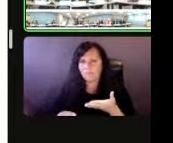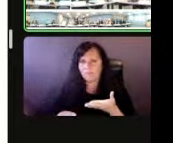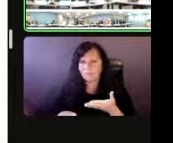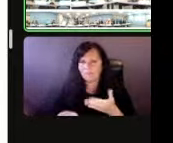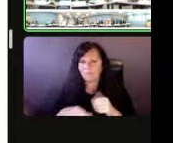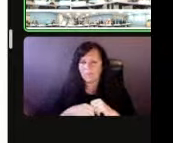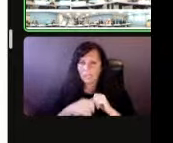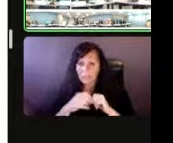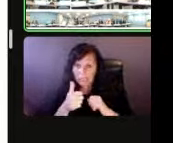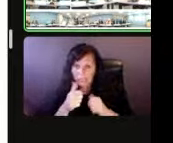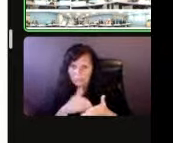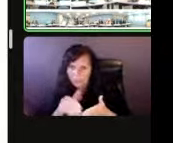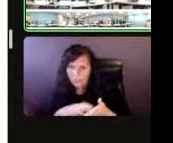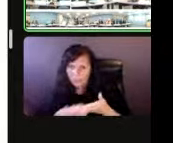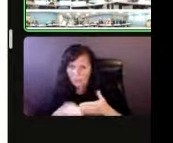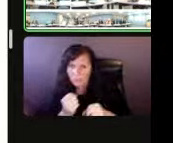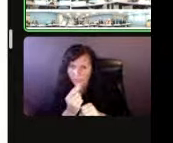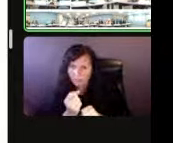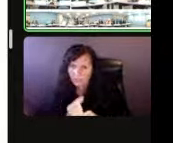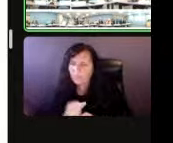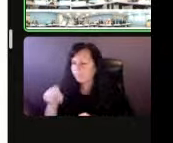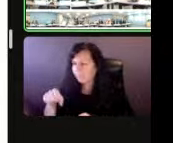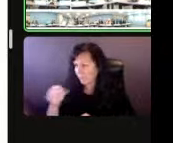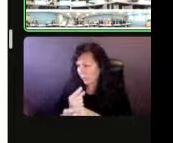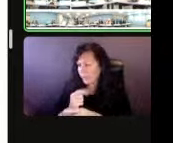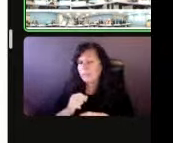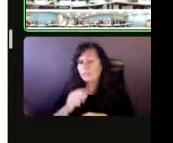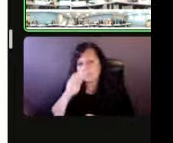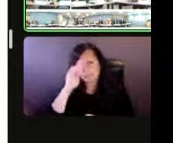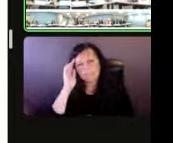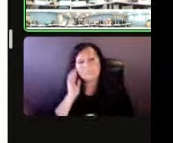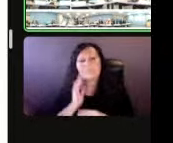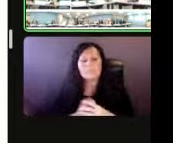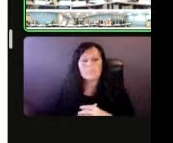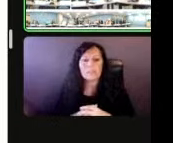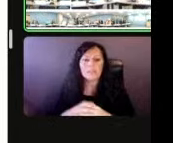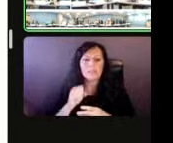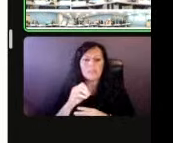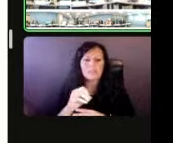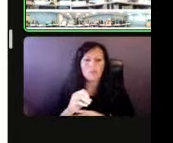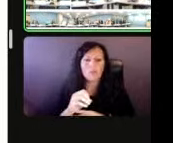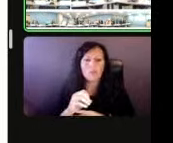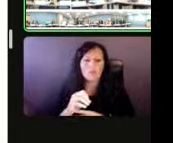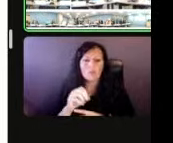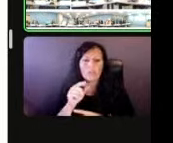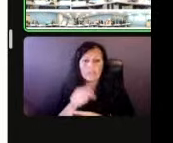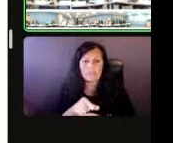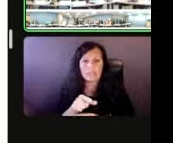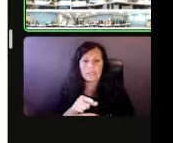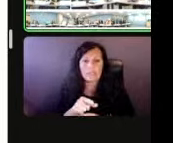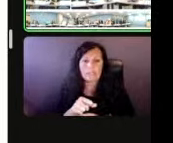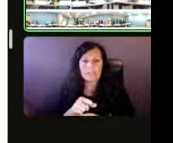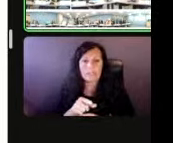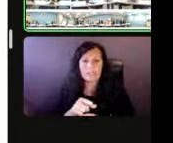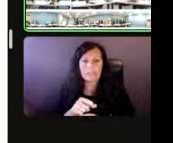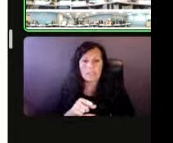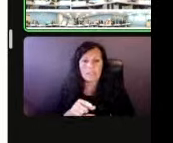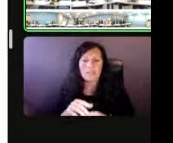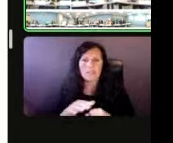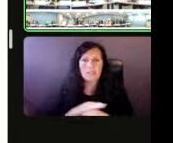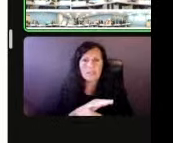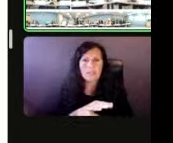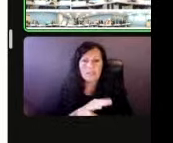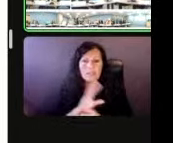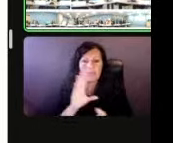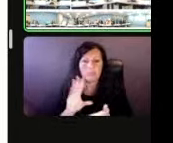$10 million per year. $10 million annually, yeah, that's correct. So in this picture, you'd be completely out of general fund